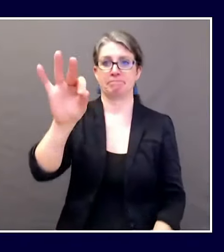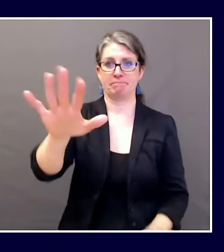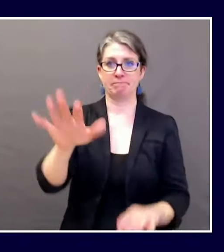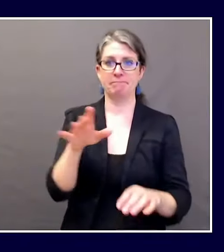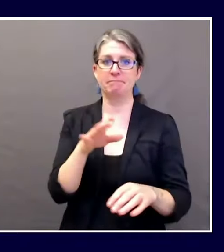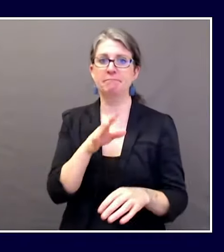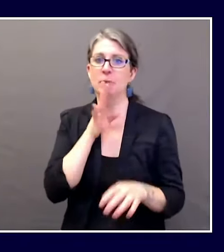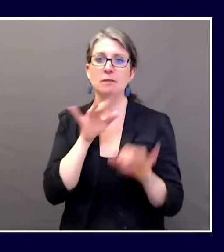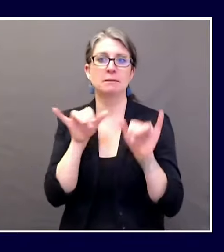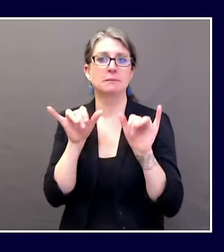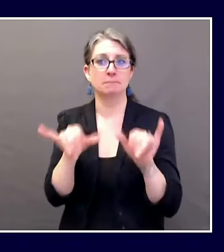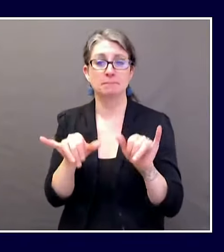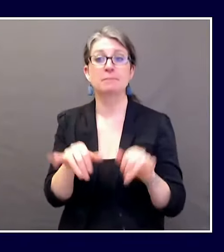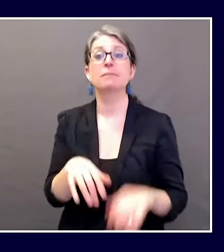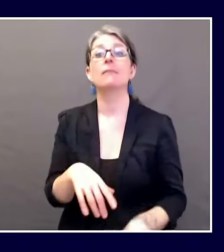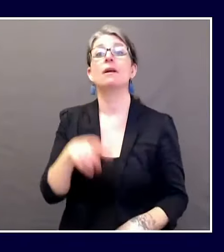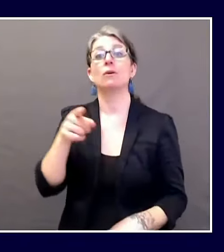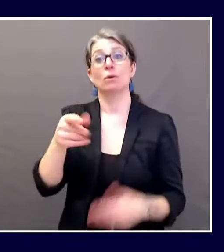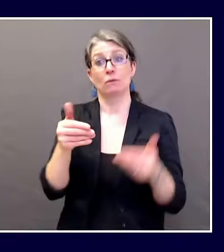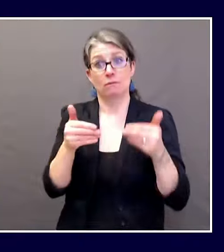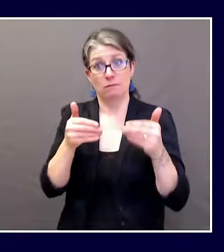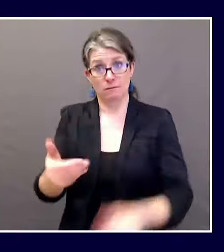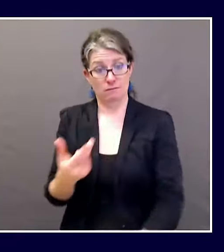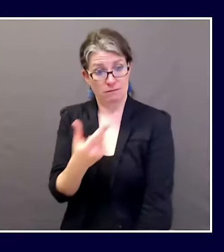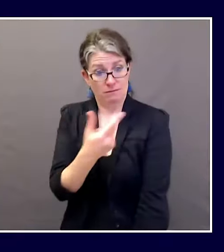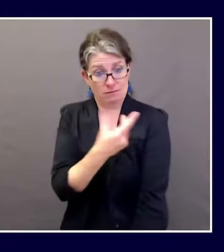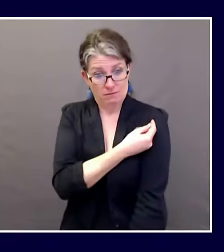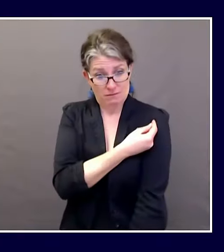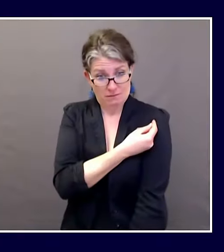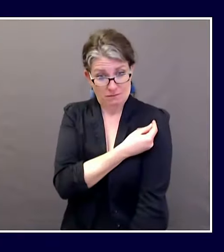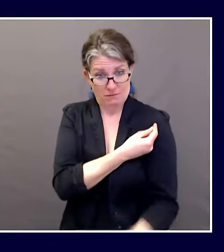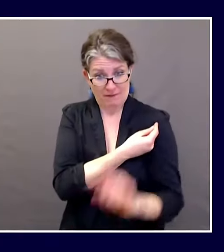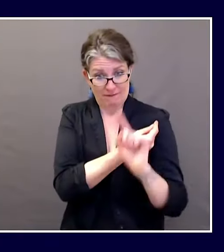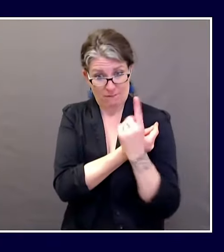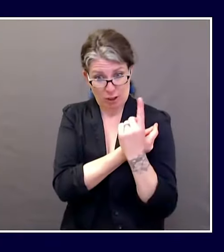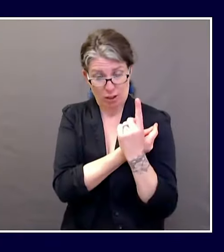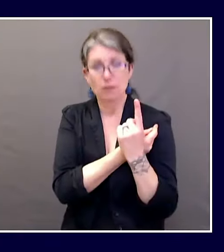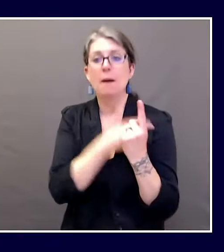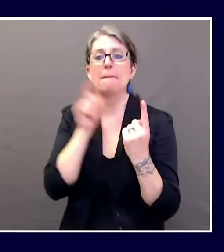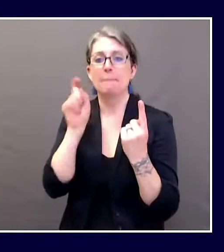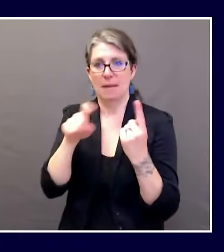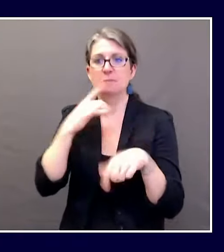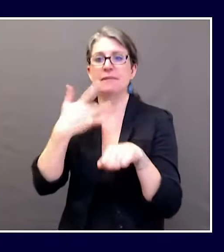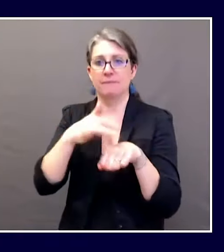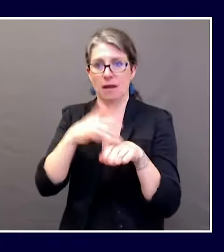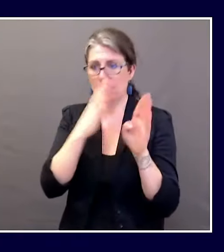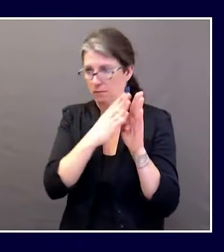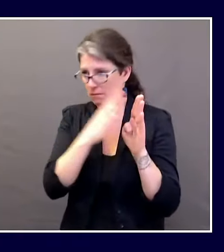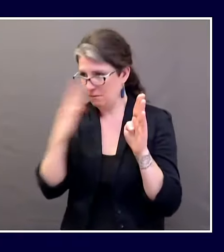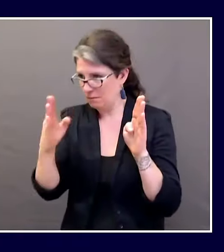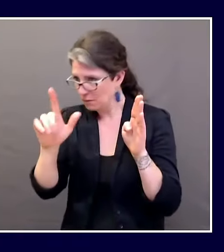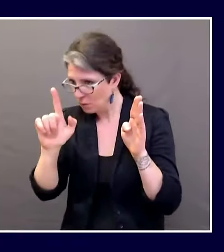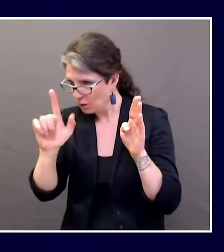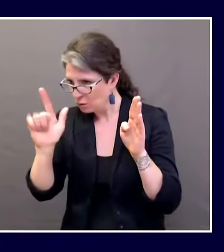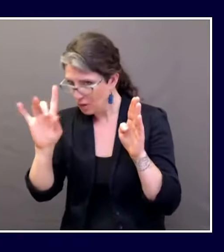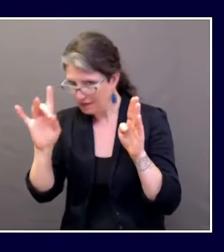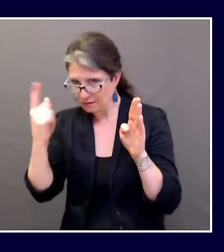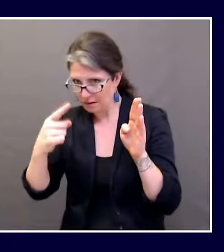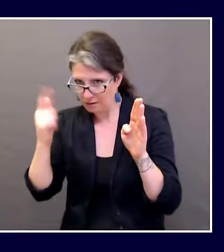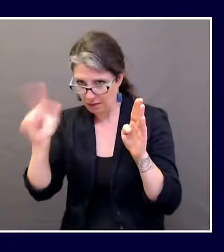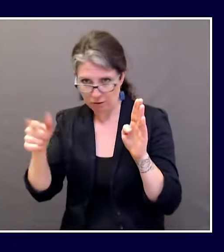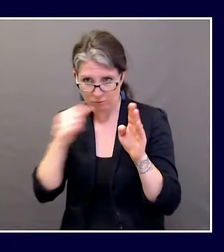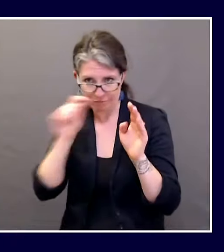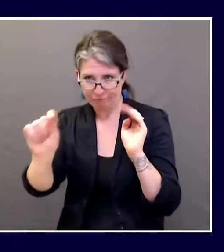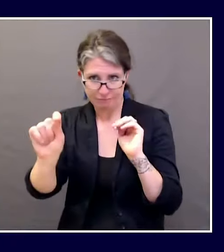sure you can get your second dose. And otherwise, you are risking not having the full efficacy of the vaccine on